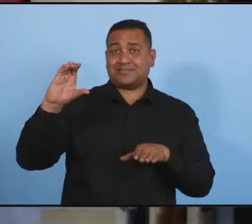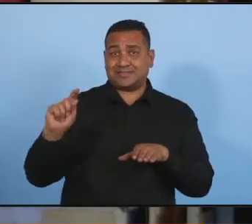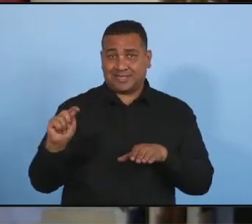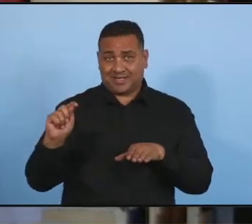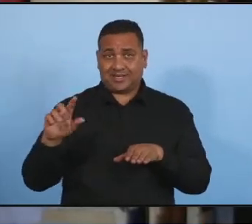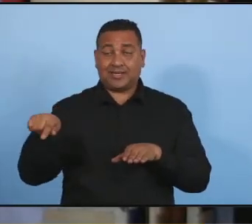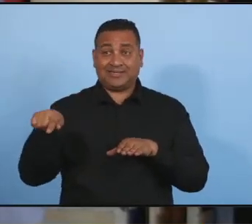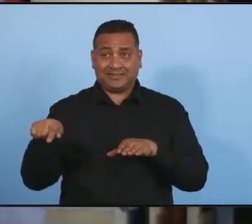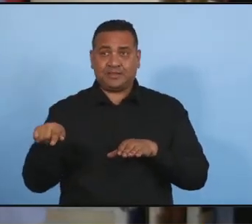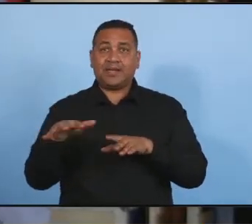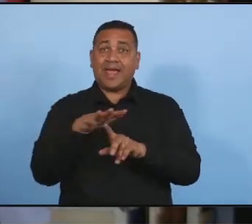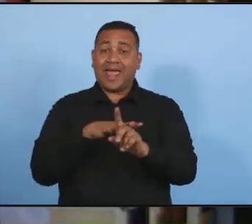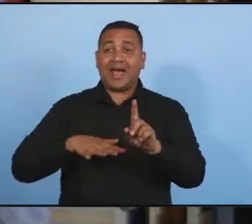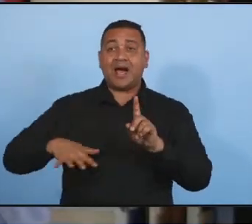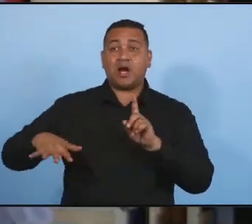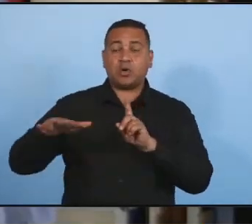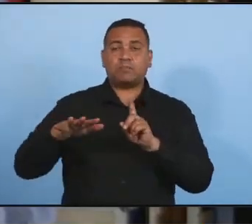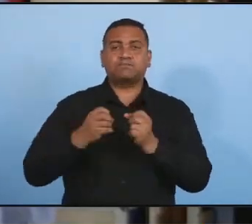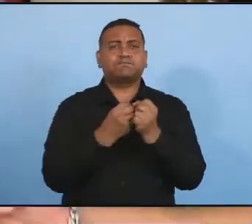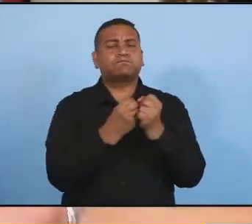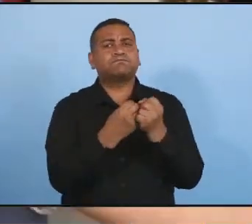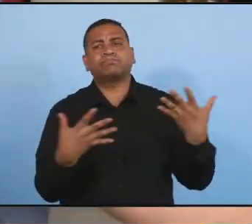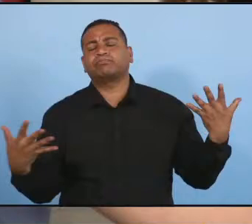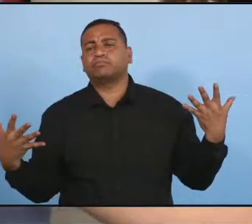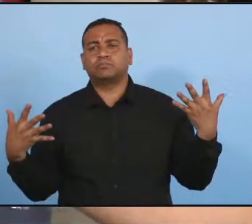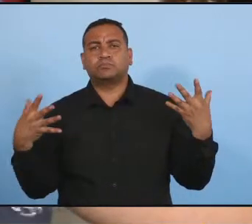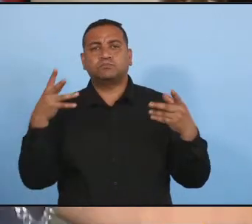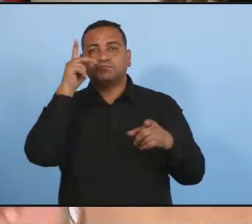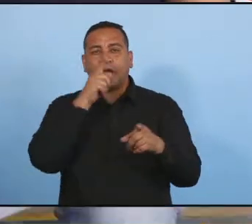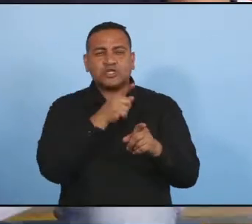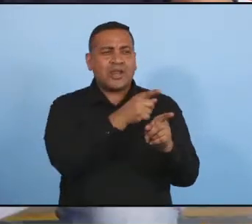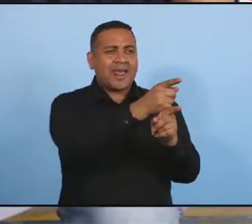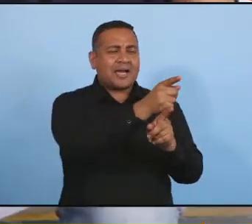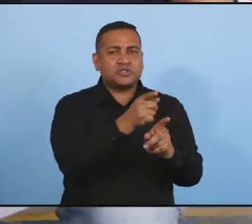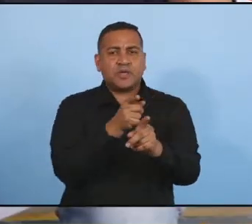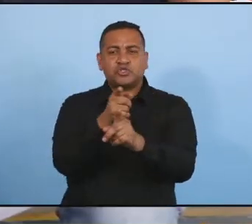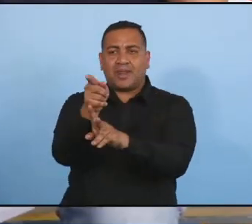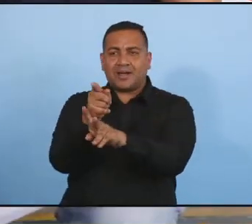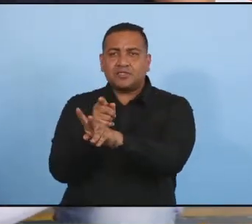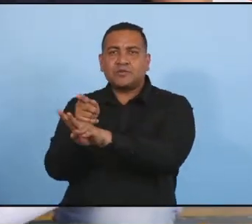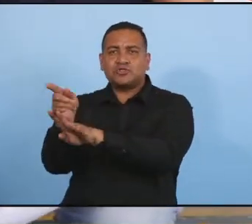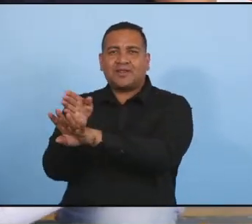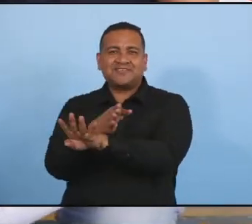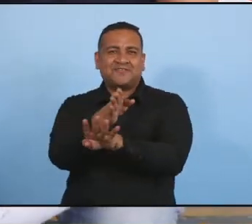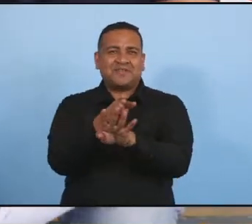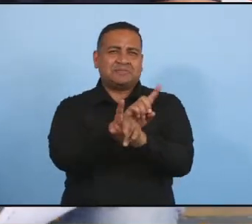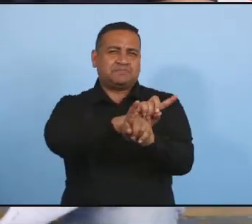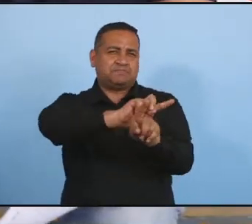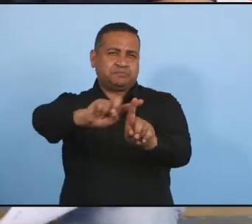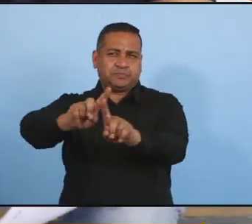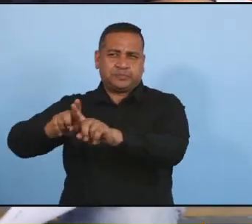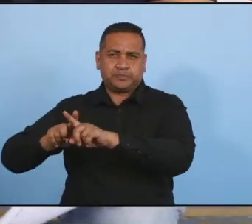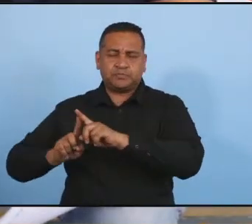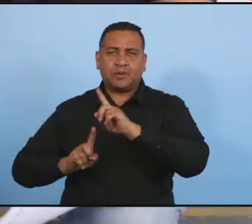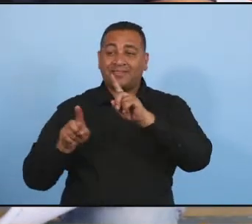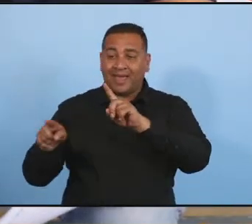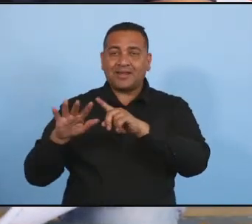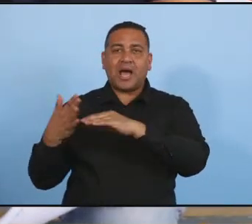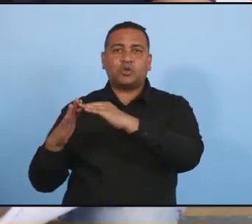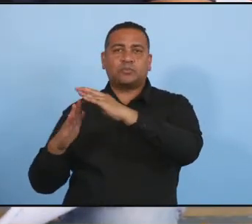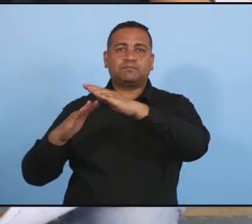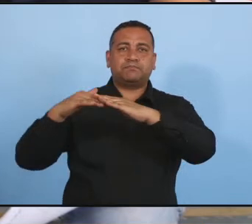field. Yeah. It's insane now. And And it's huge in construction as well. People building upwards only, you know? yes, Yeah.